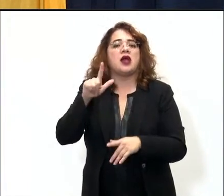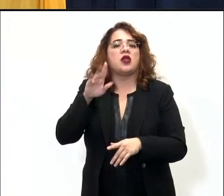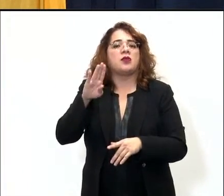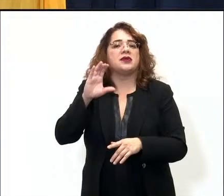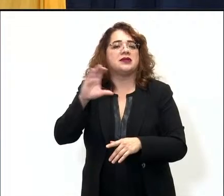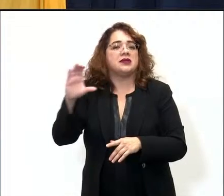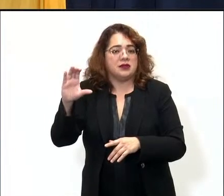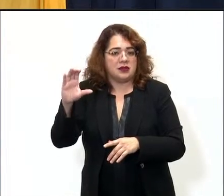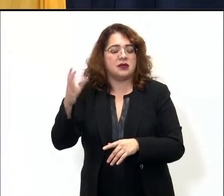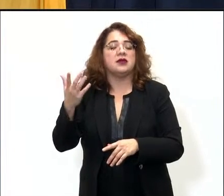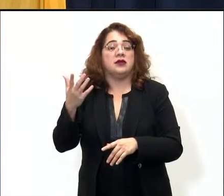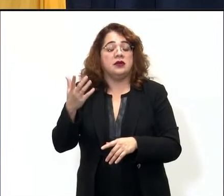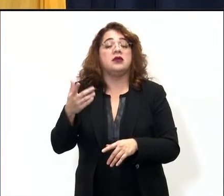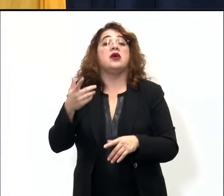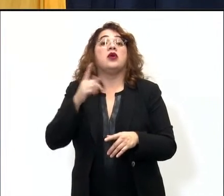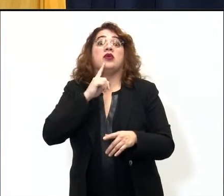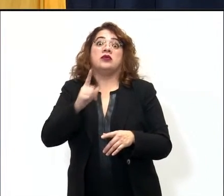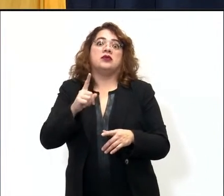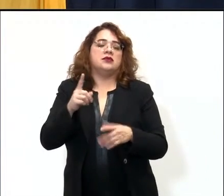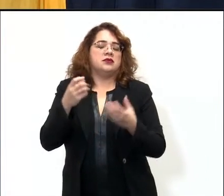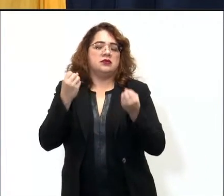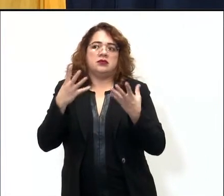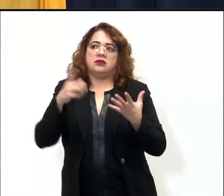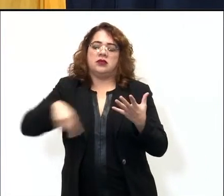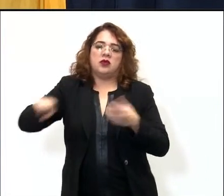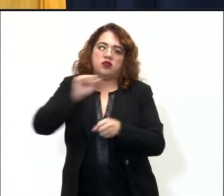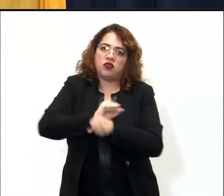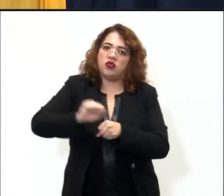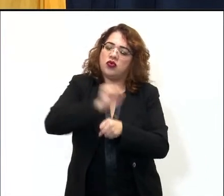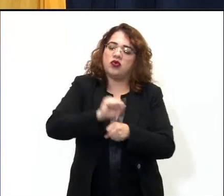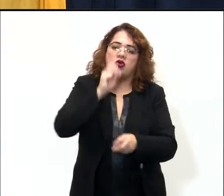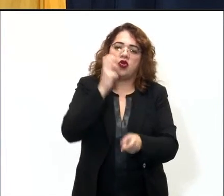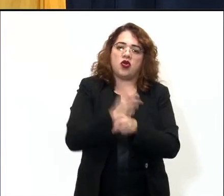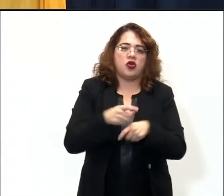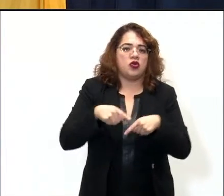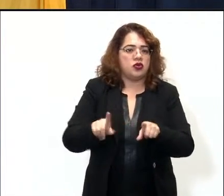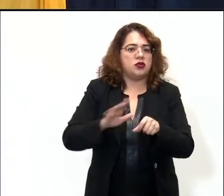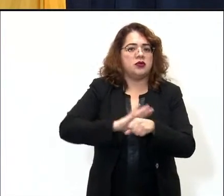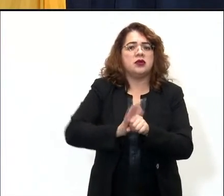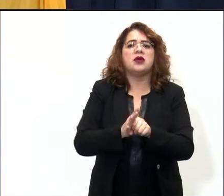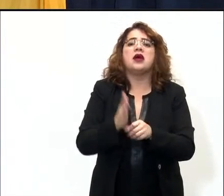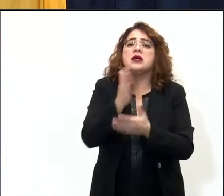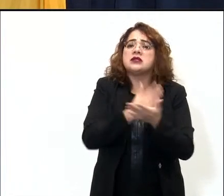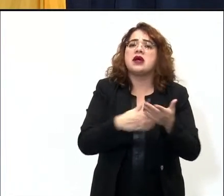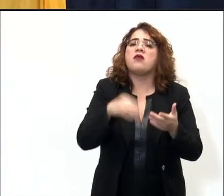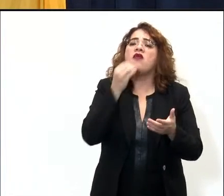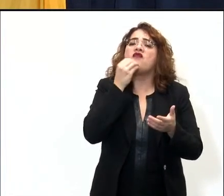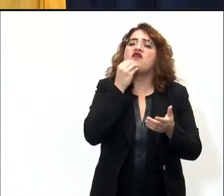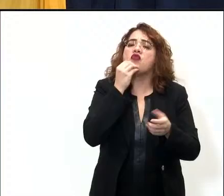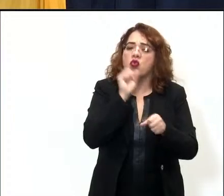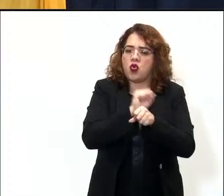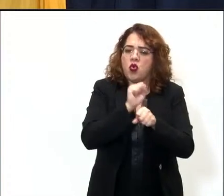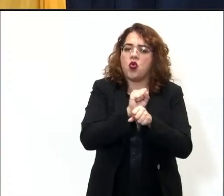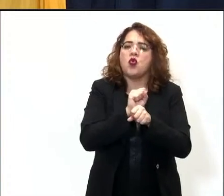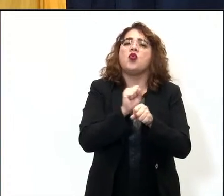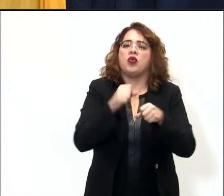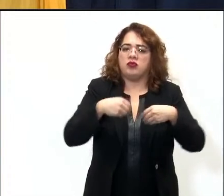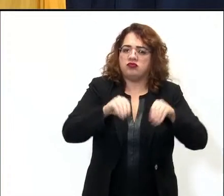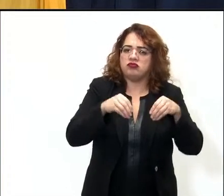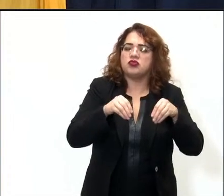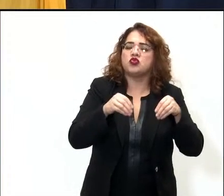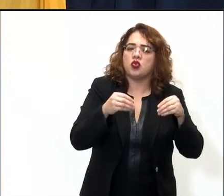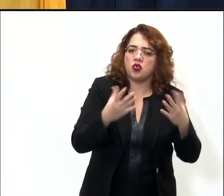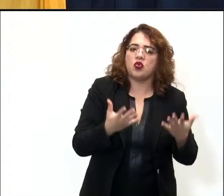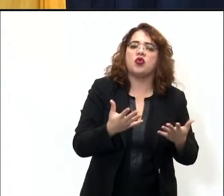grocery workers who are working so hard in this pandemic, certain food workers, and it also